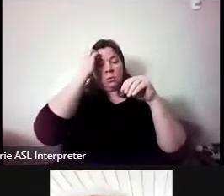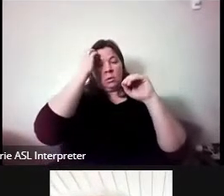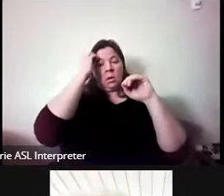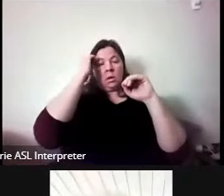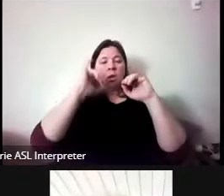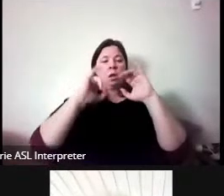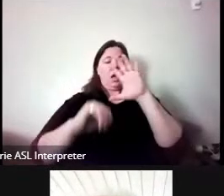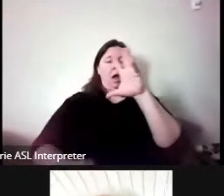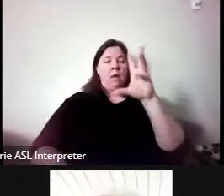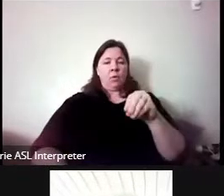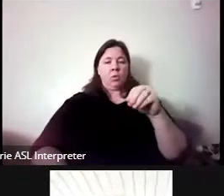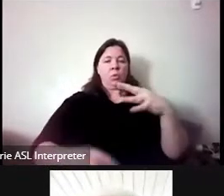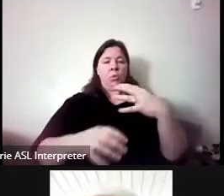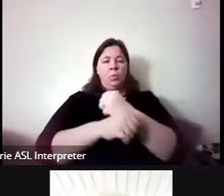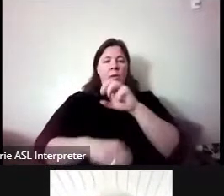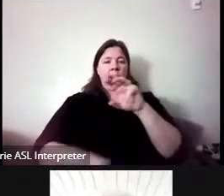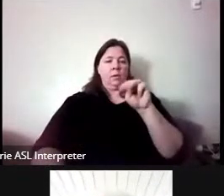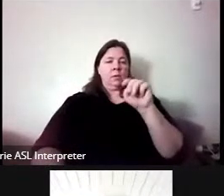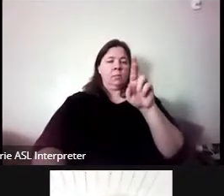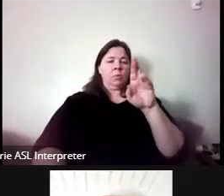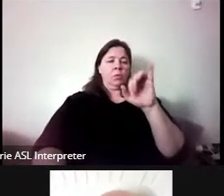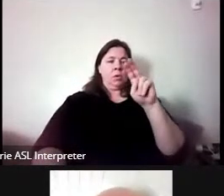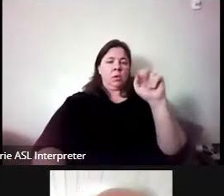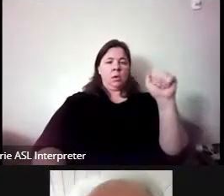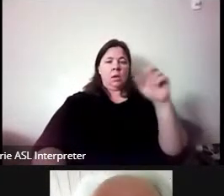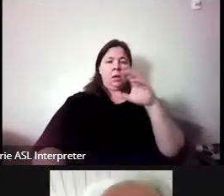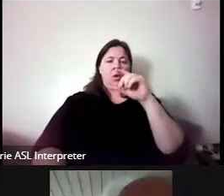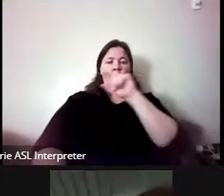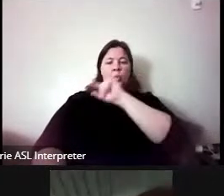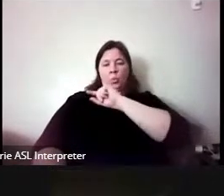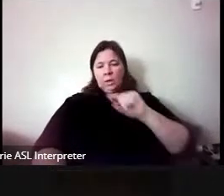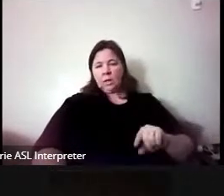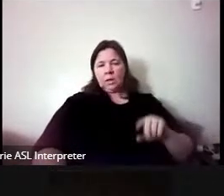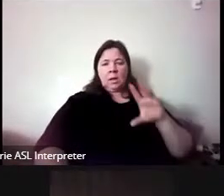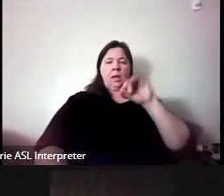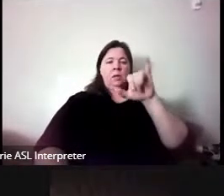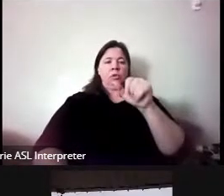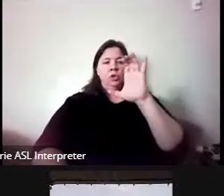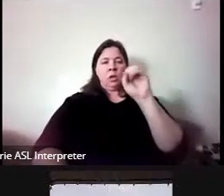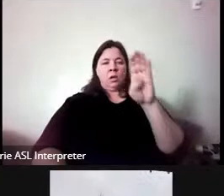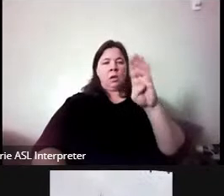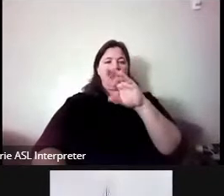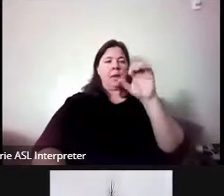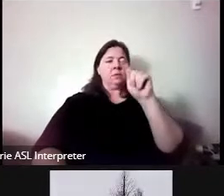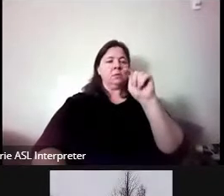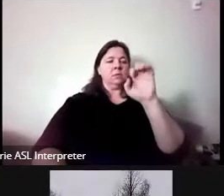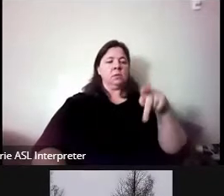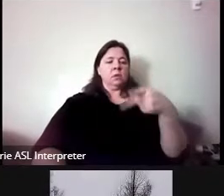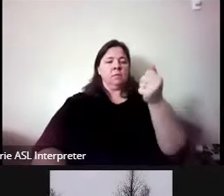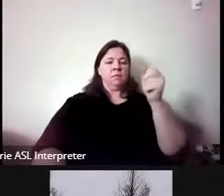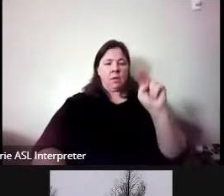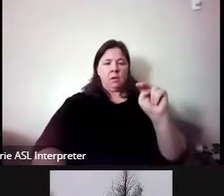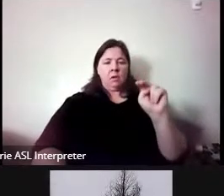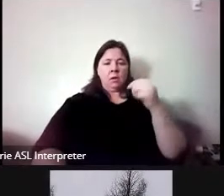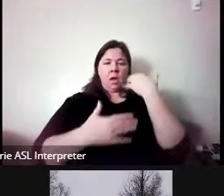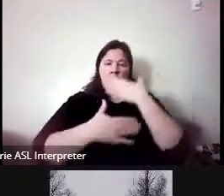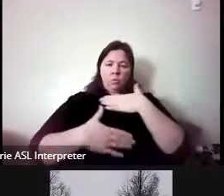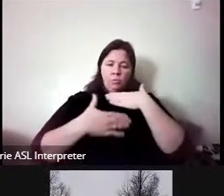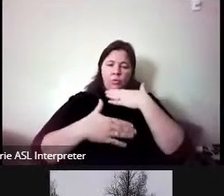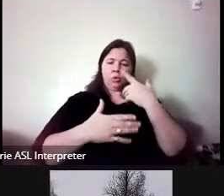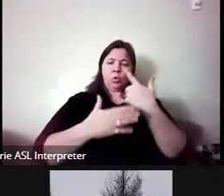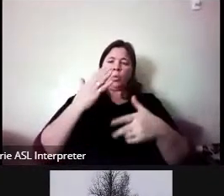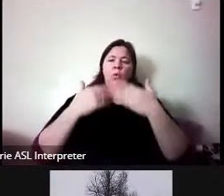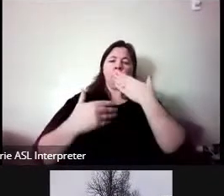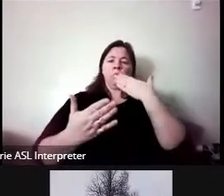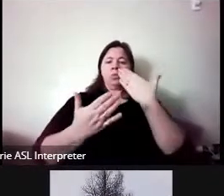African Queen, Marina, and also Jacob and Stephen. I appreciate you all, and I say you should continue with what the good work